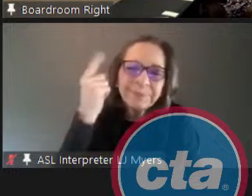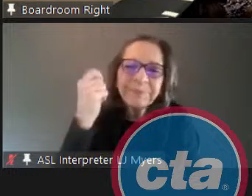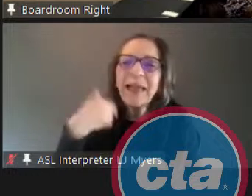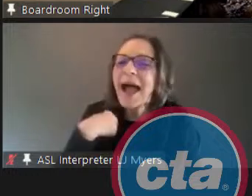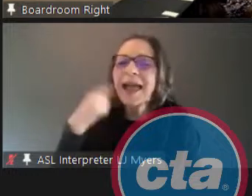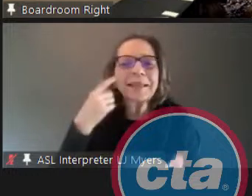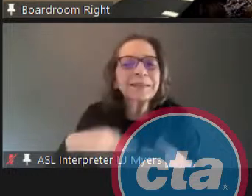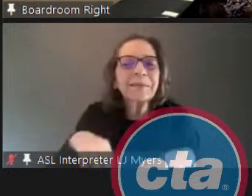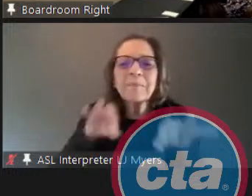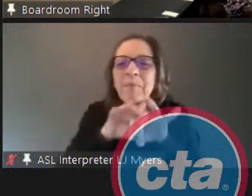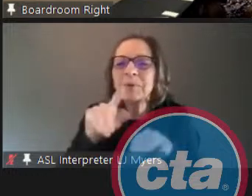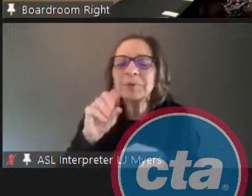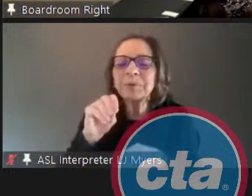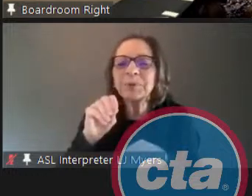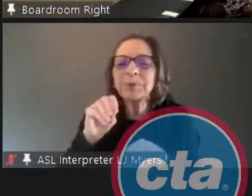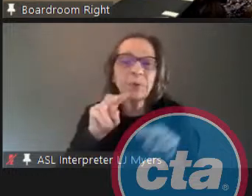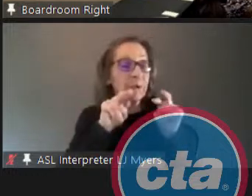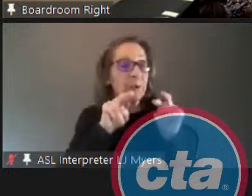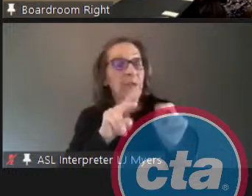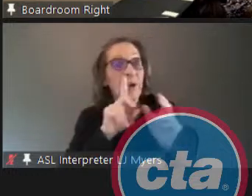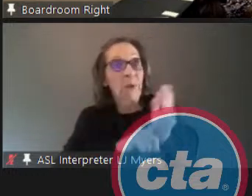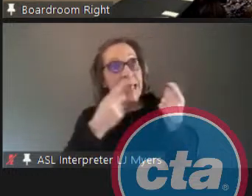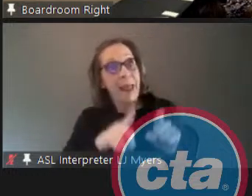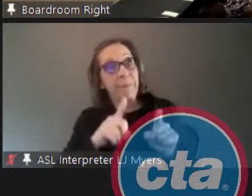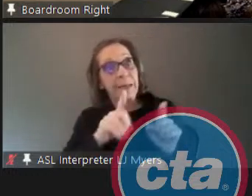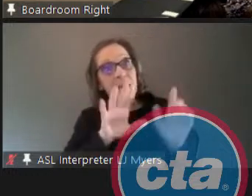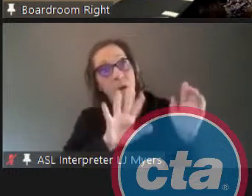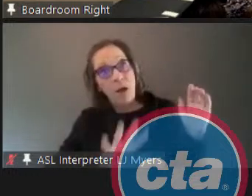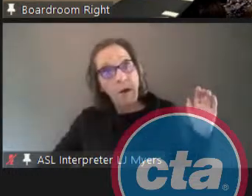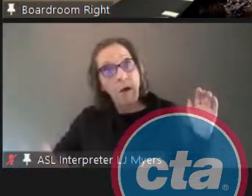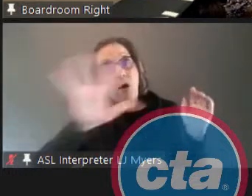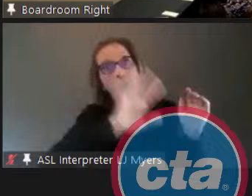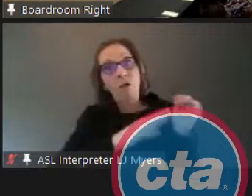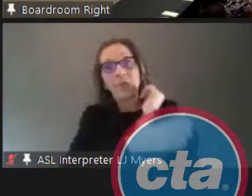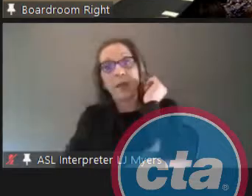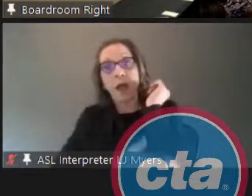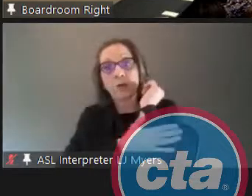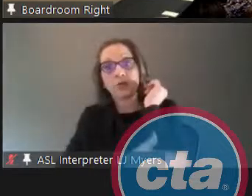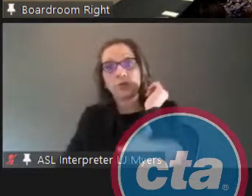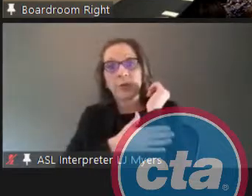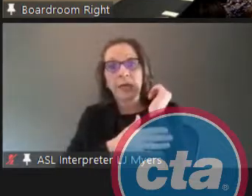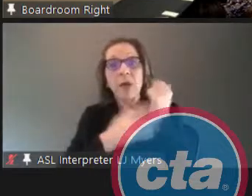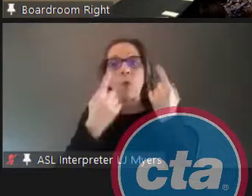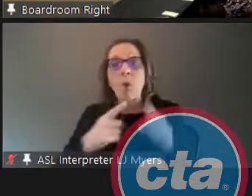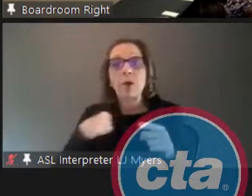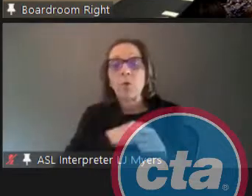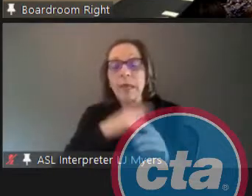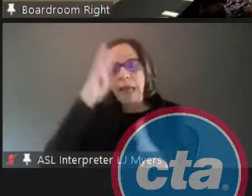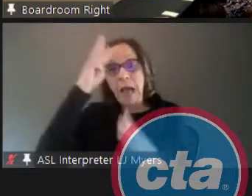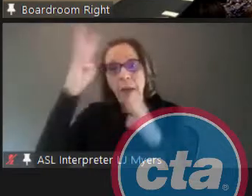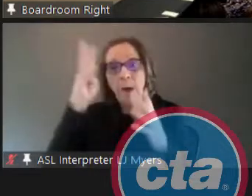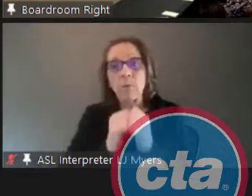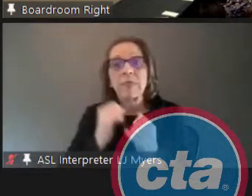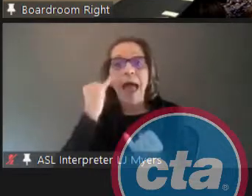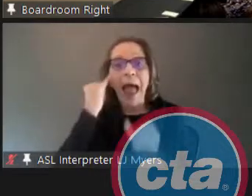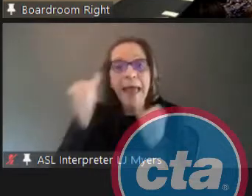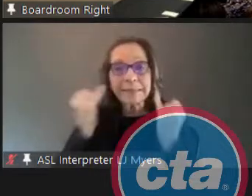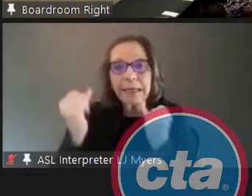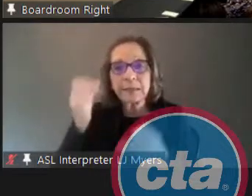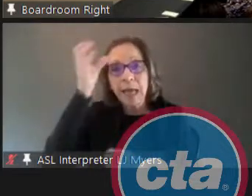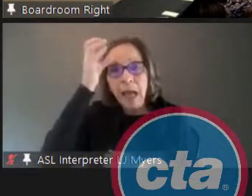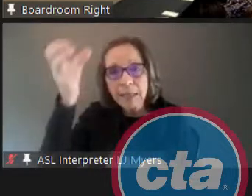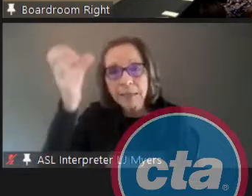it's important to look at what's happening across the country as we come up with our different ideas and our different concepts.